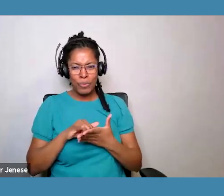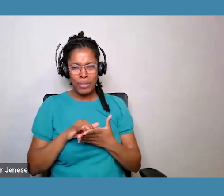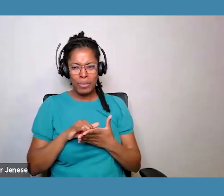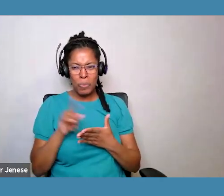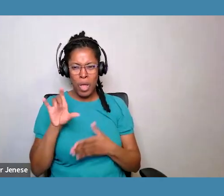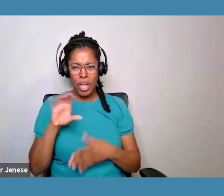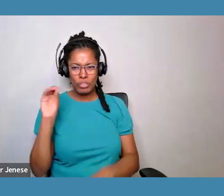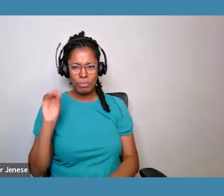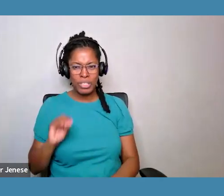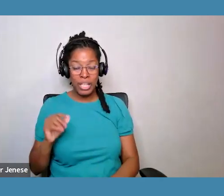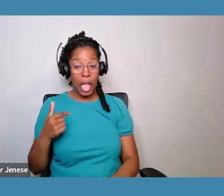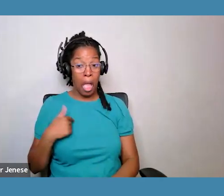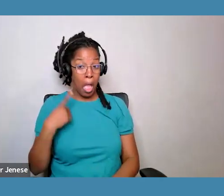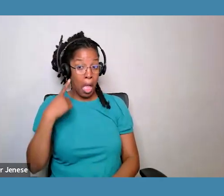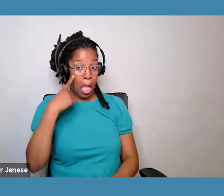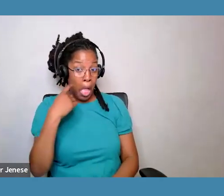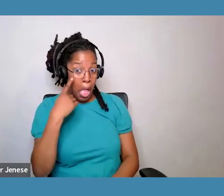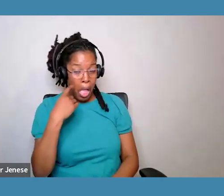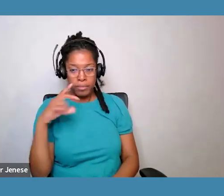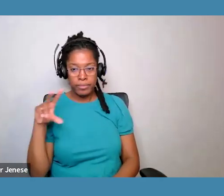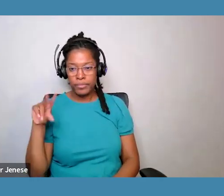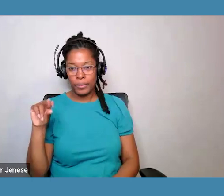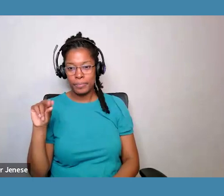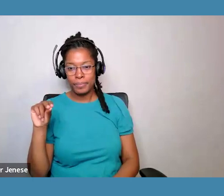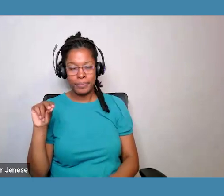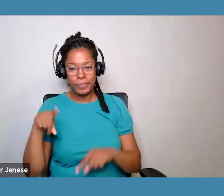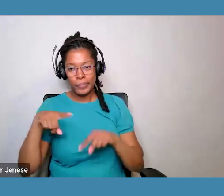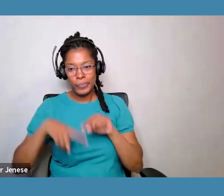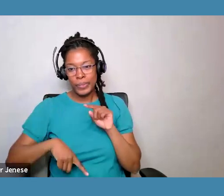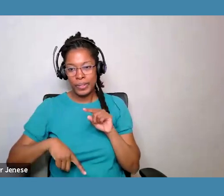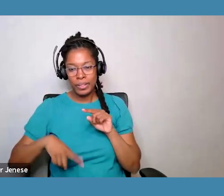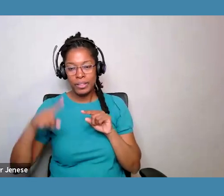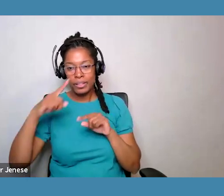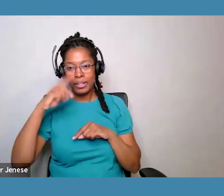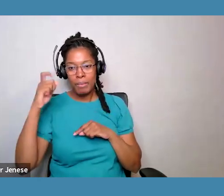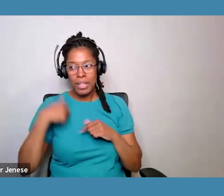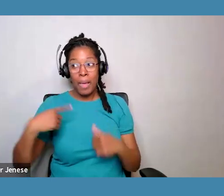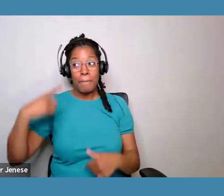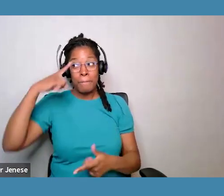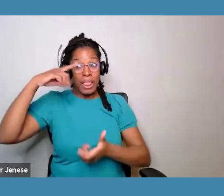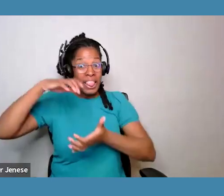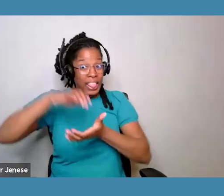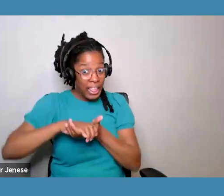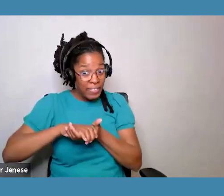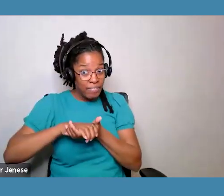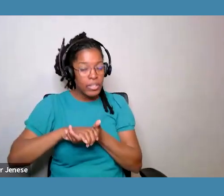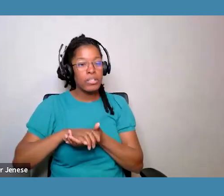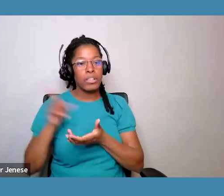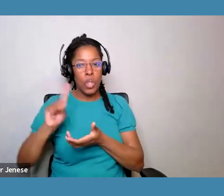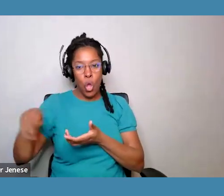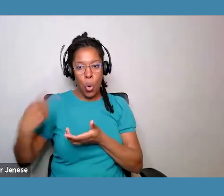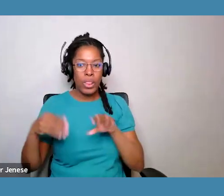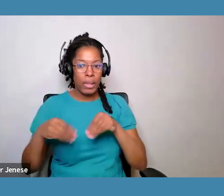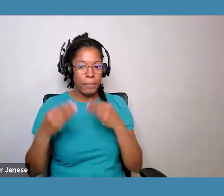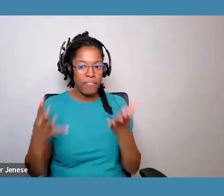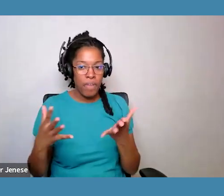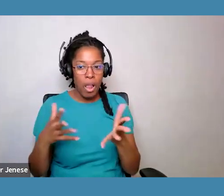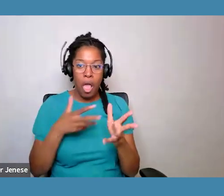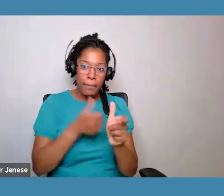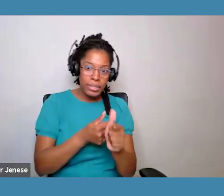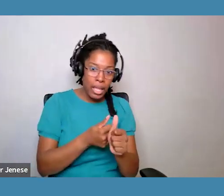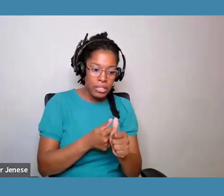100%. My suspicion would be that no, that you can't, because I believe that they're only providing the updates